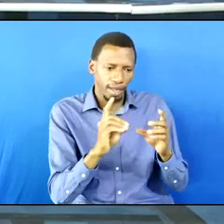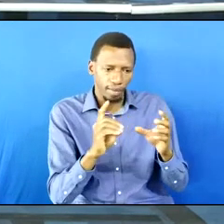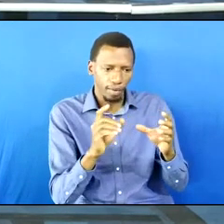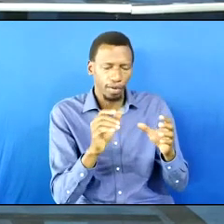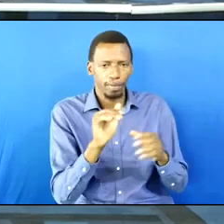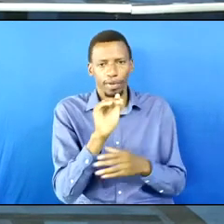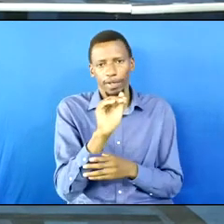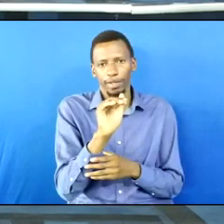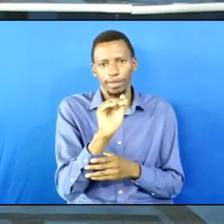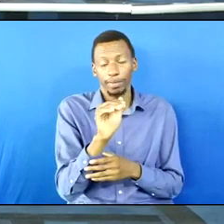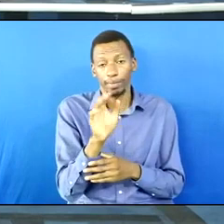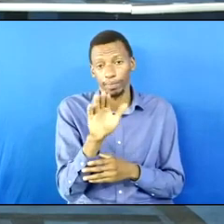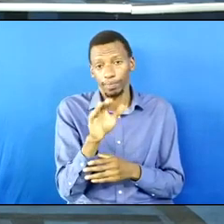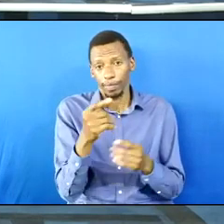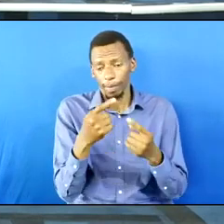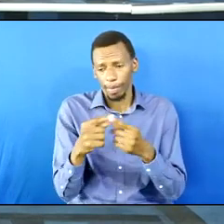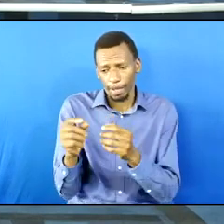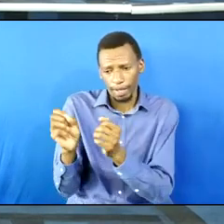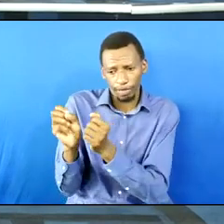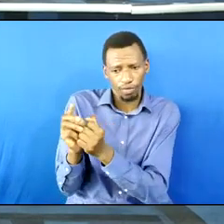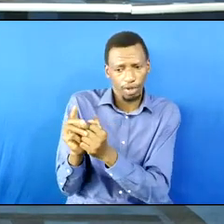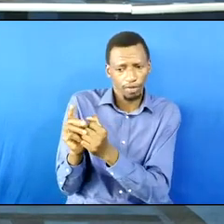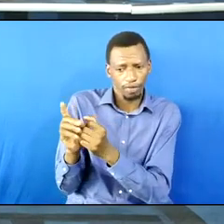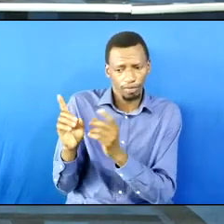But there comes the 12th one.